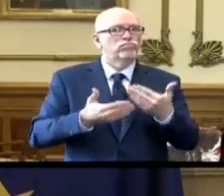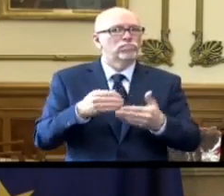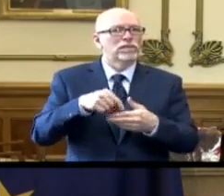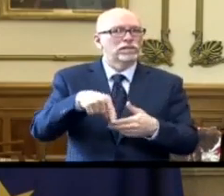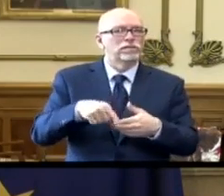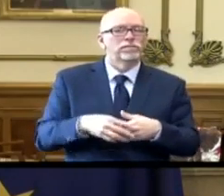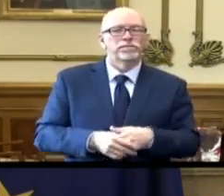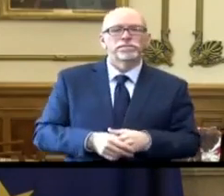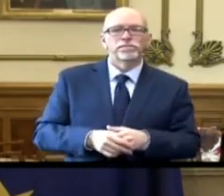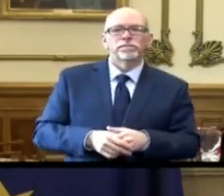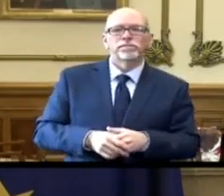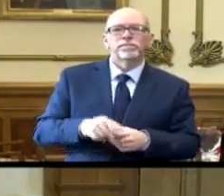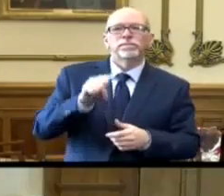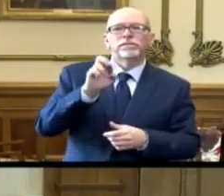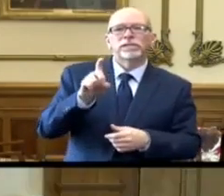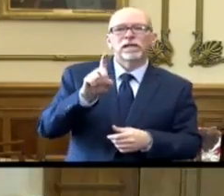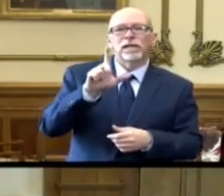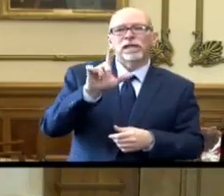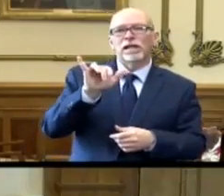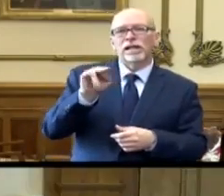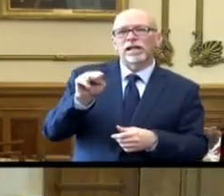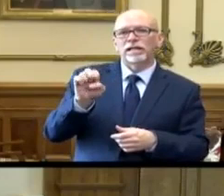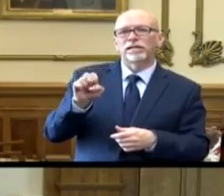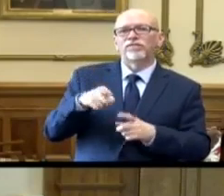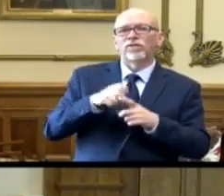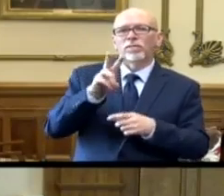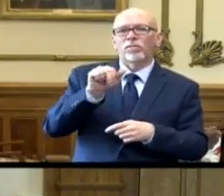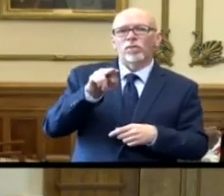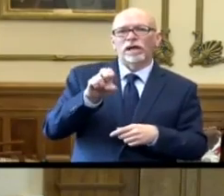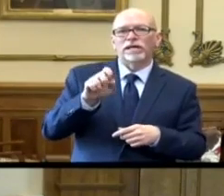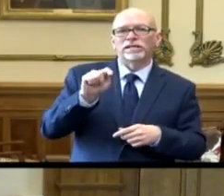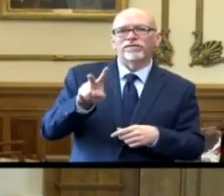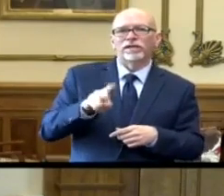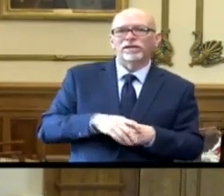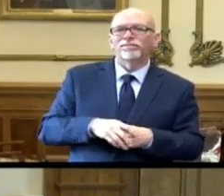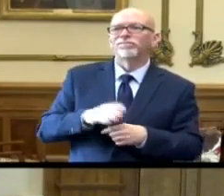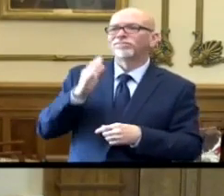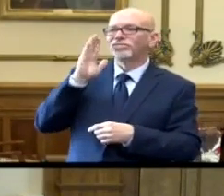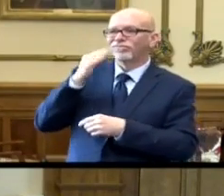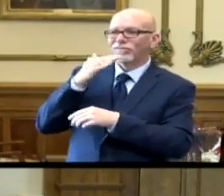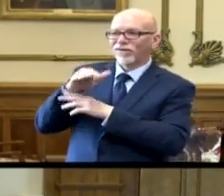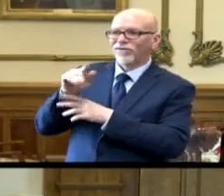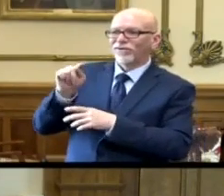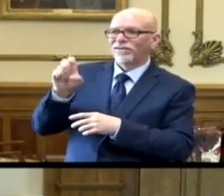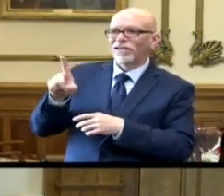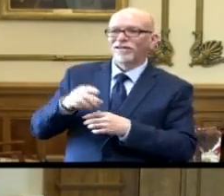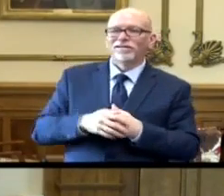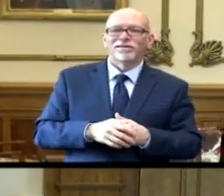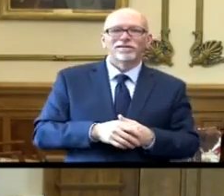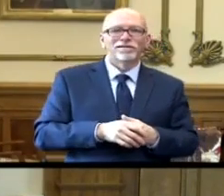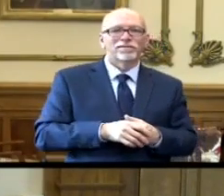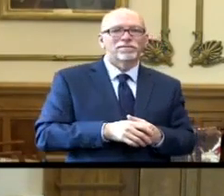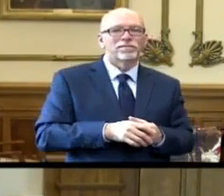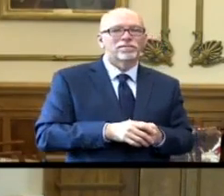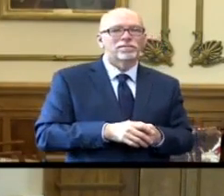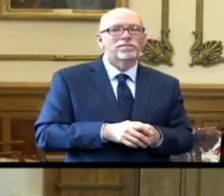mission. Ted Lynn, Wayne TV. Good afternoon, Ted.